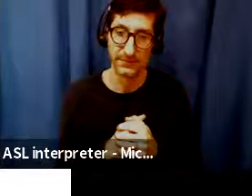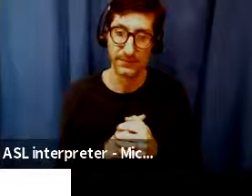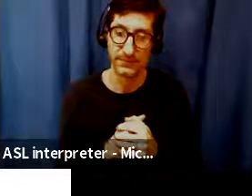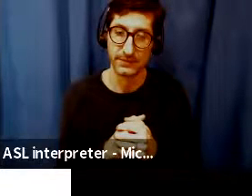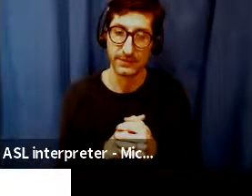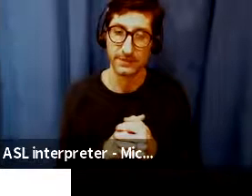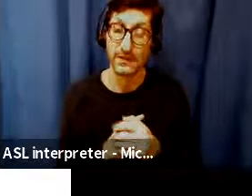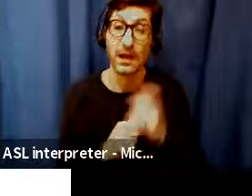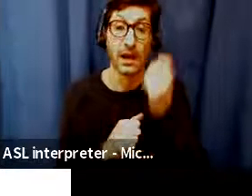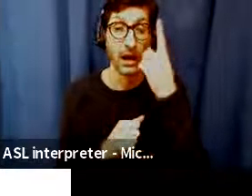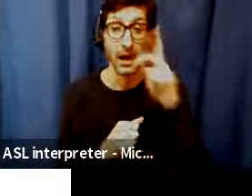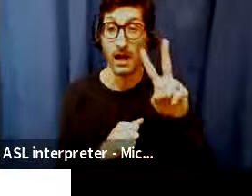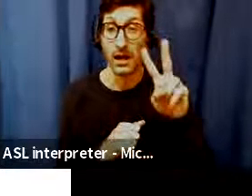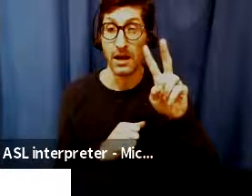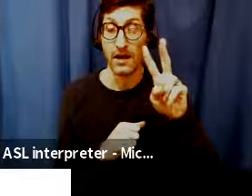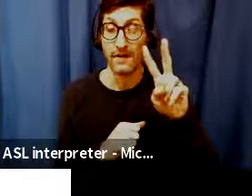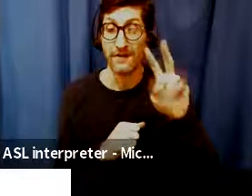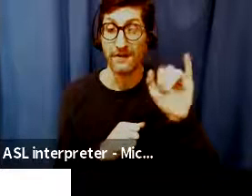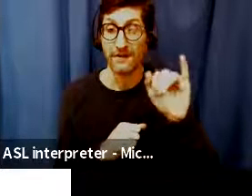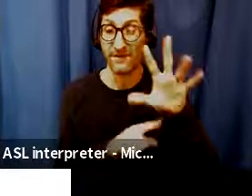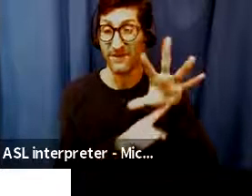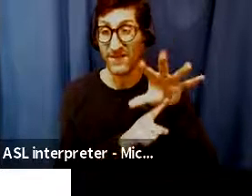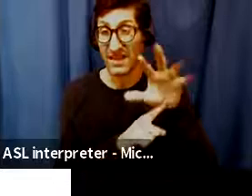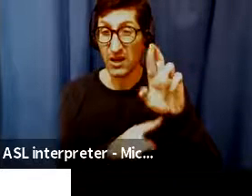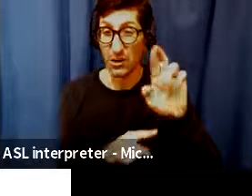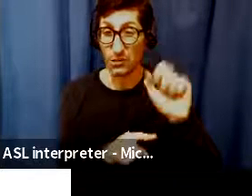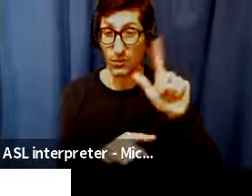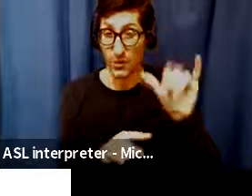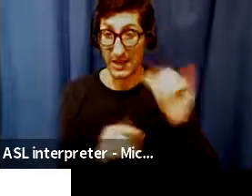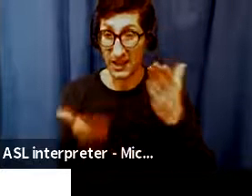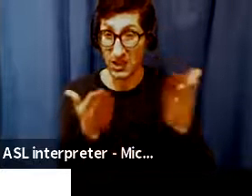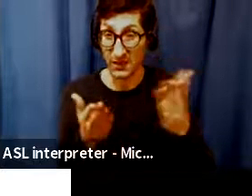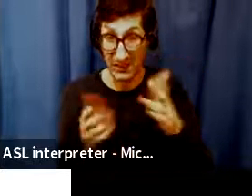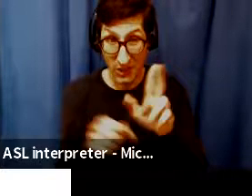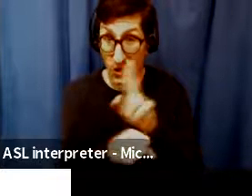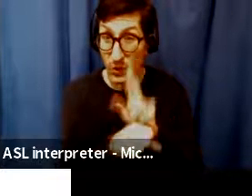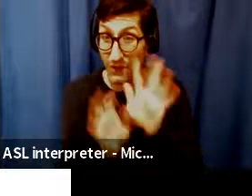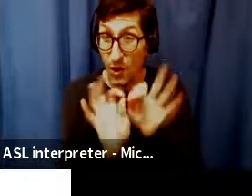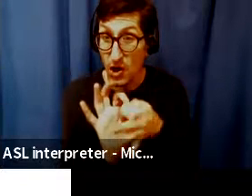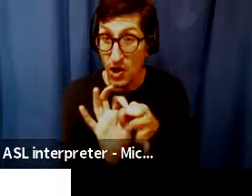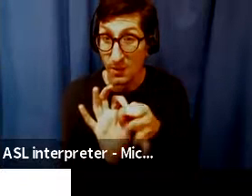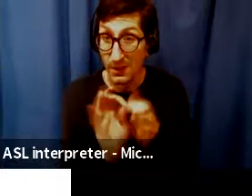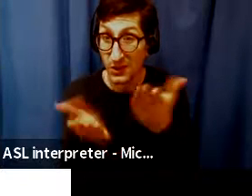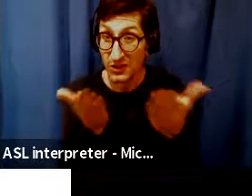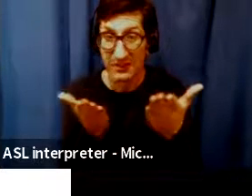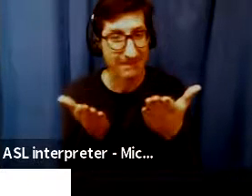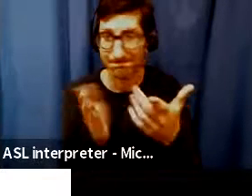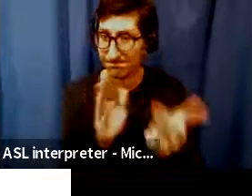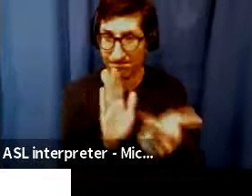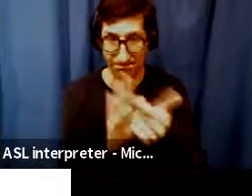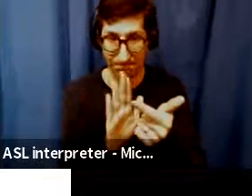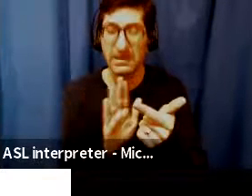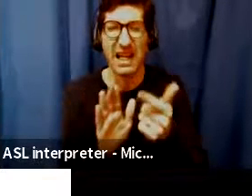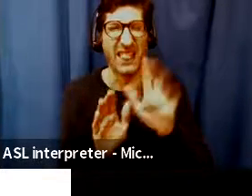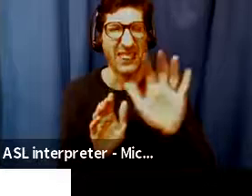used as an interpreting service. It's for the telephone. When